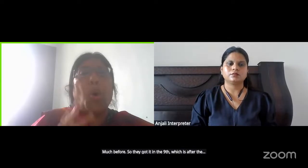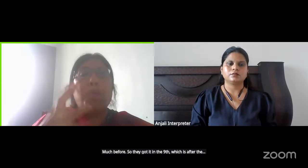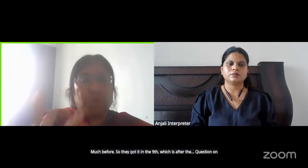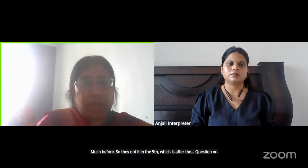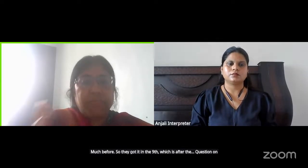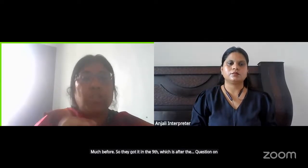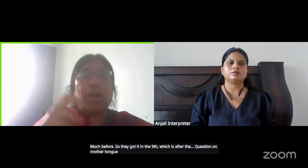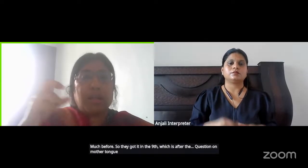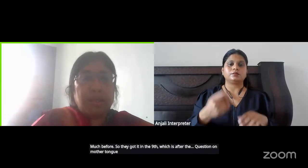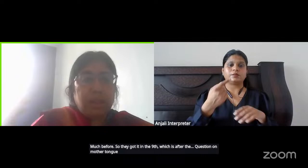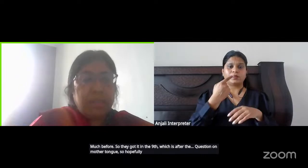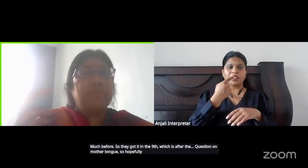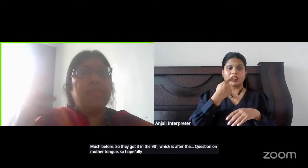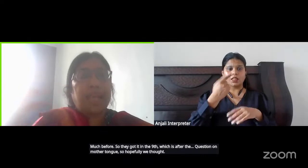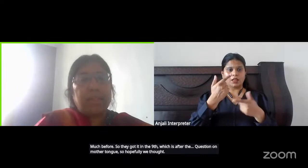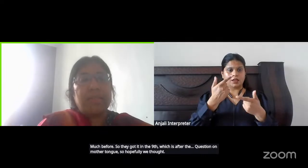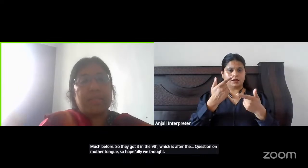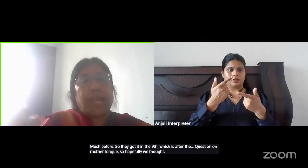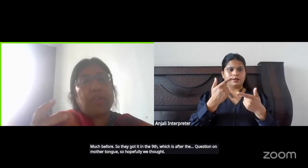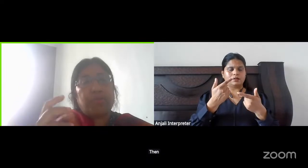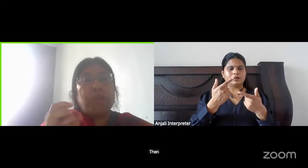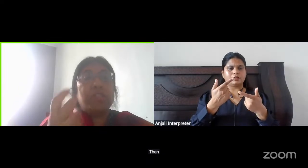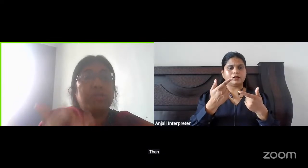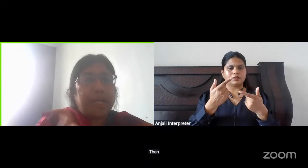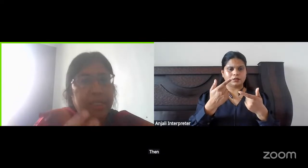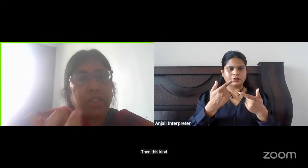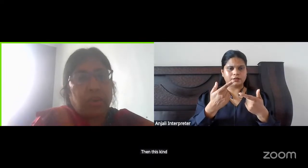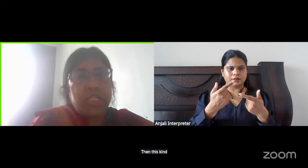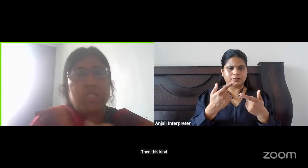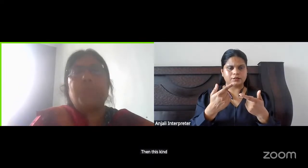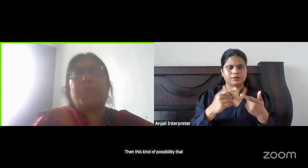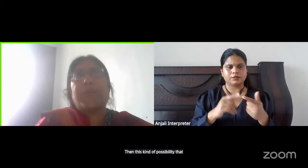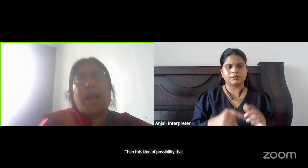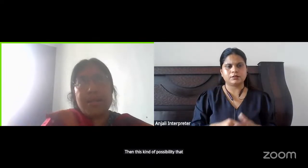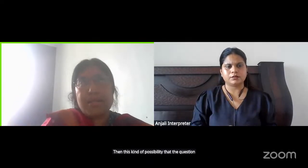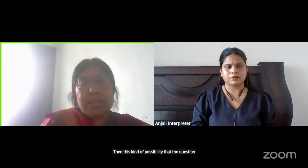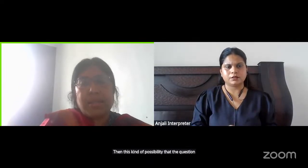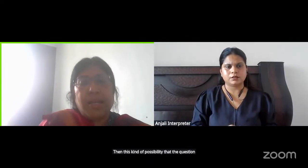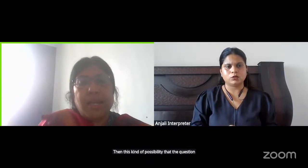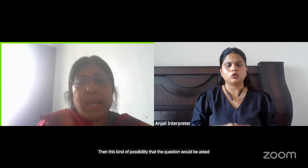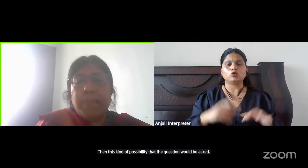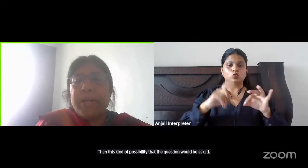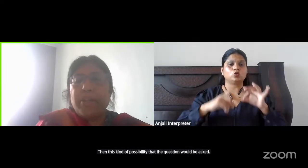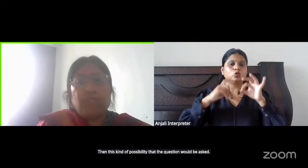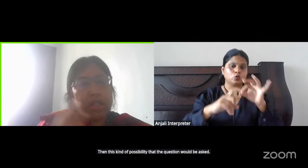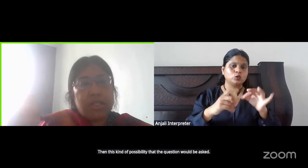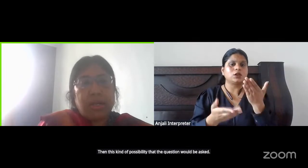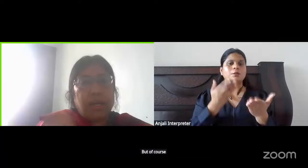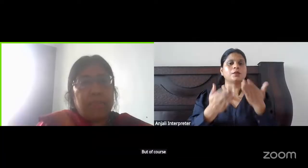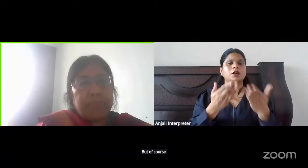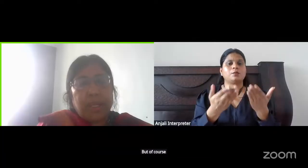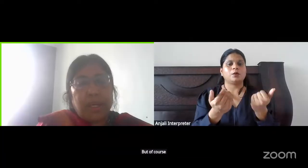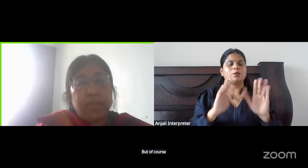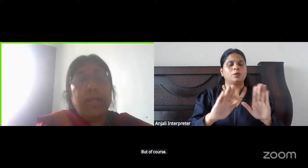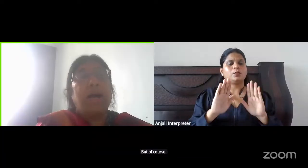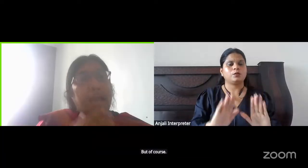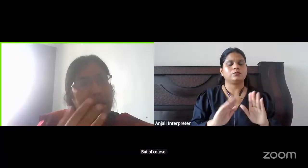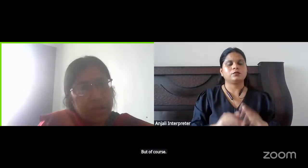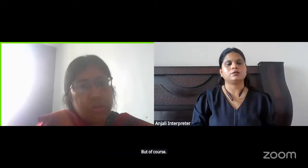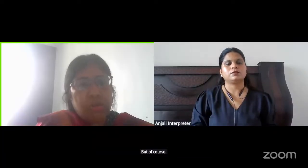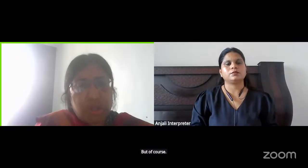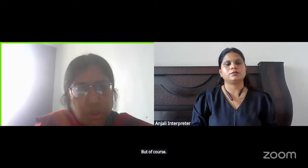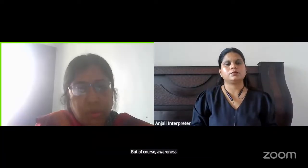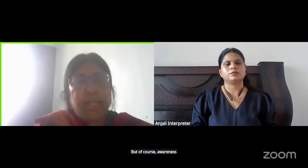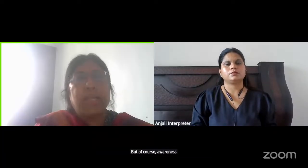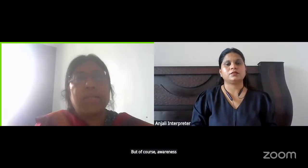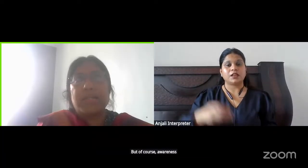So hopefully we thought then this kind of possibility that the question would be asked. But of course, the awareness